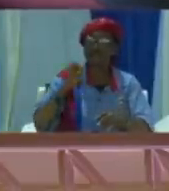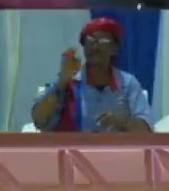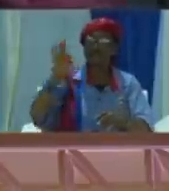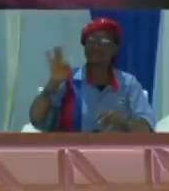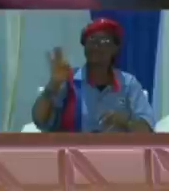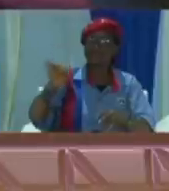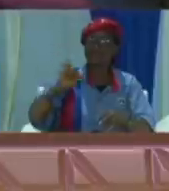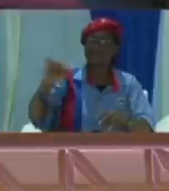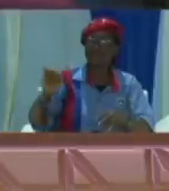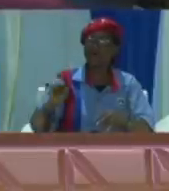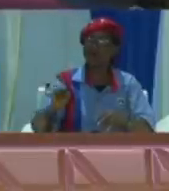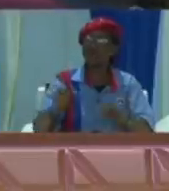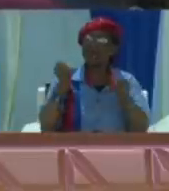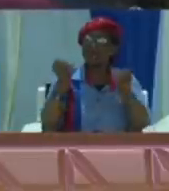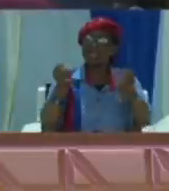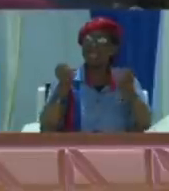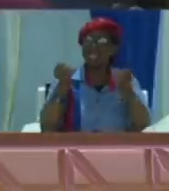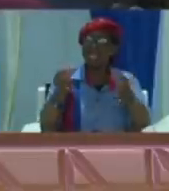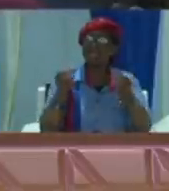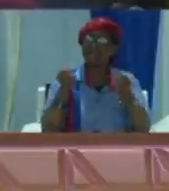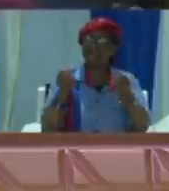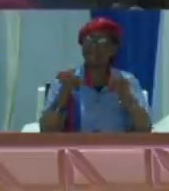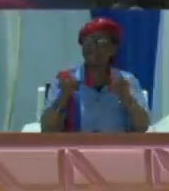miran. Multitude. Abelegbe.